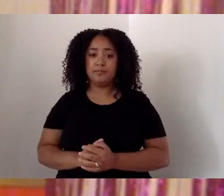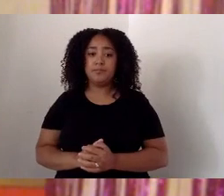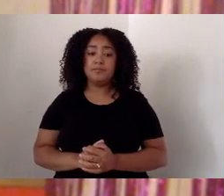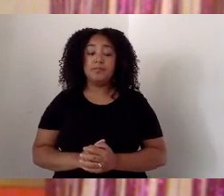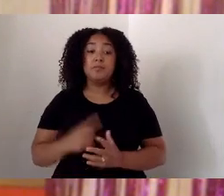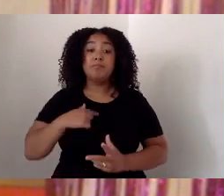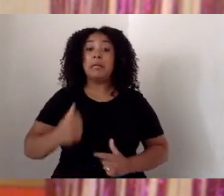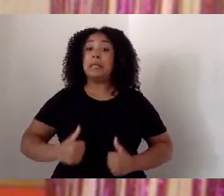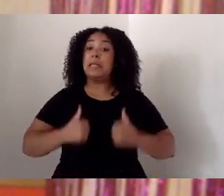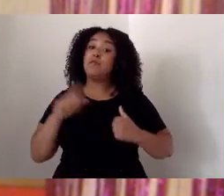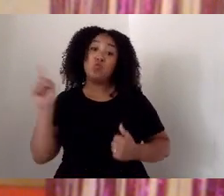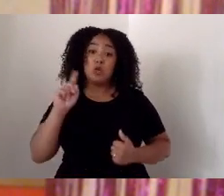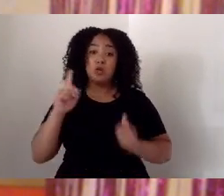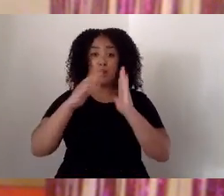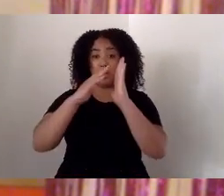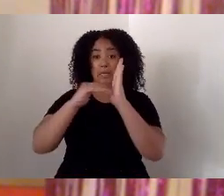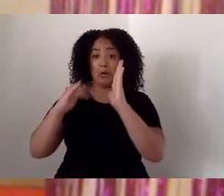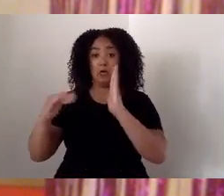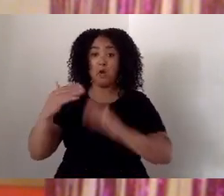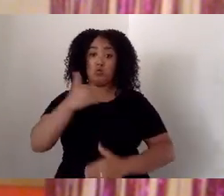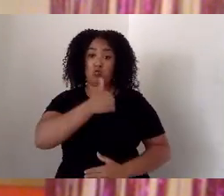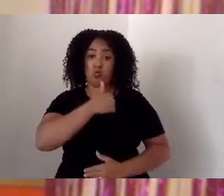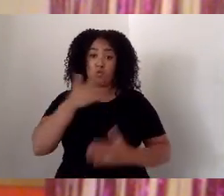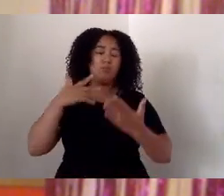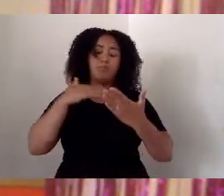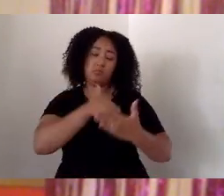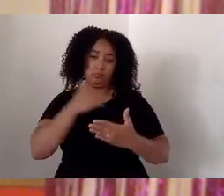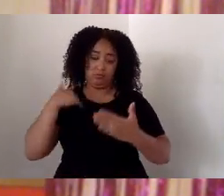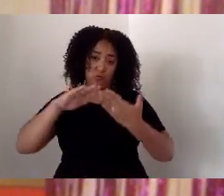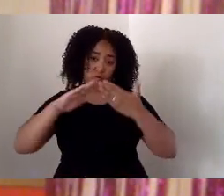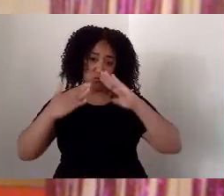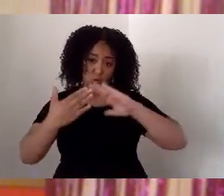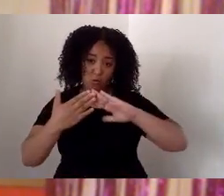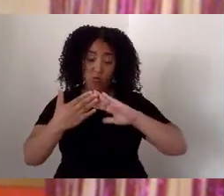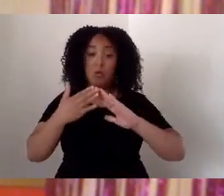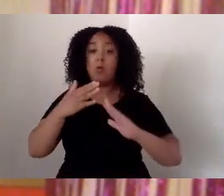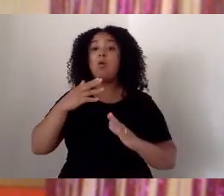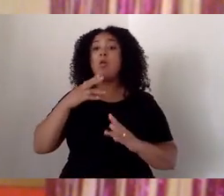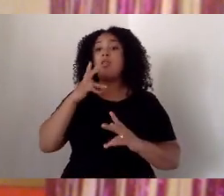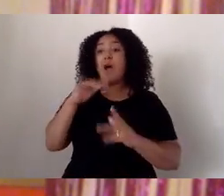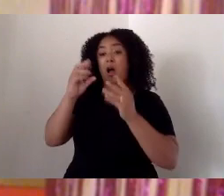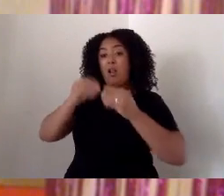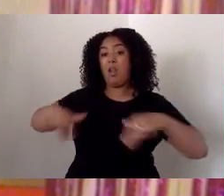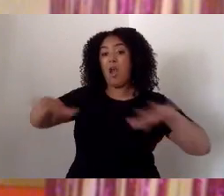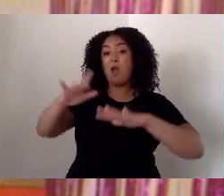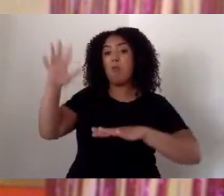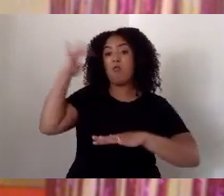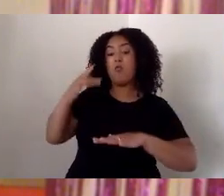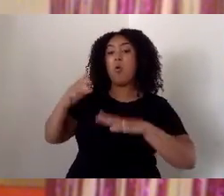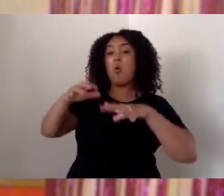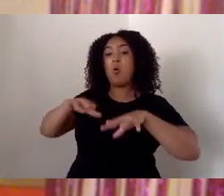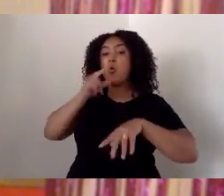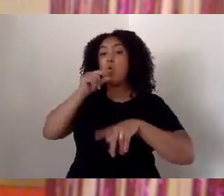of the Anishinaabe, the Haudenosaunee, and the Mississaugas of the Credit. Thank you.